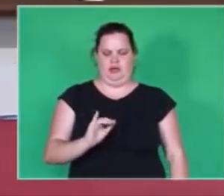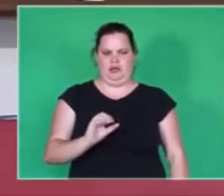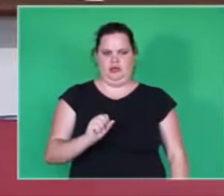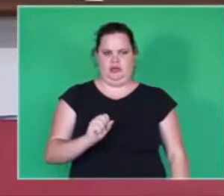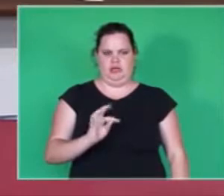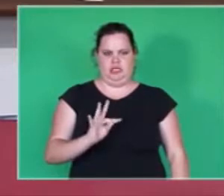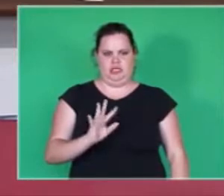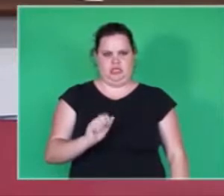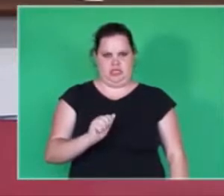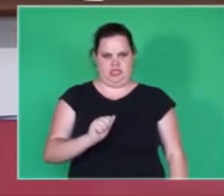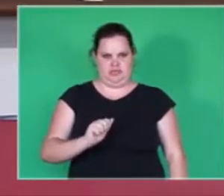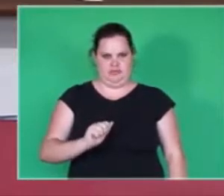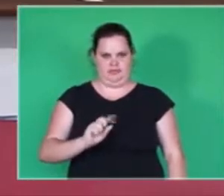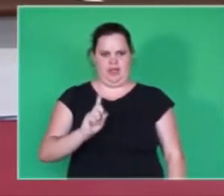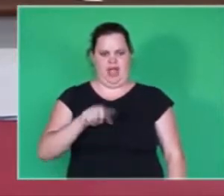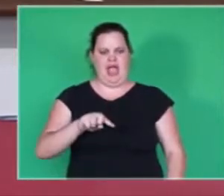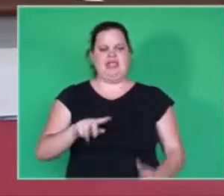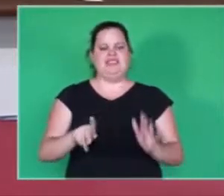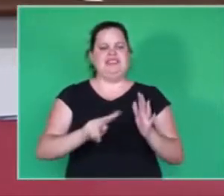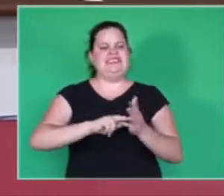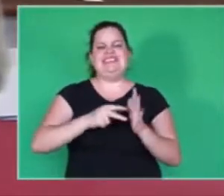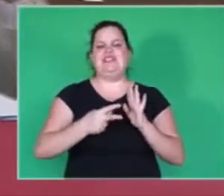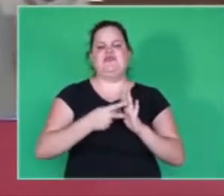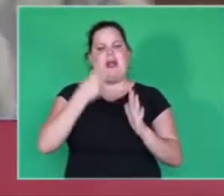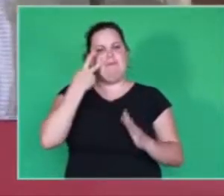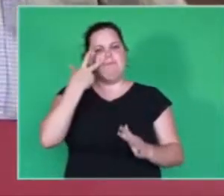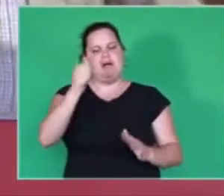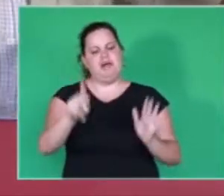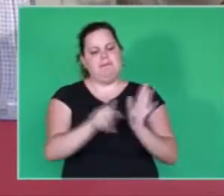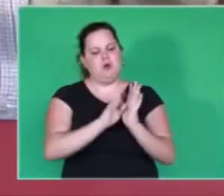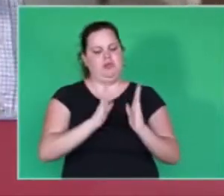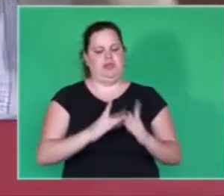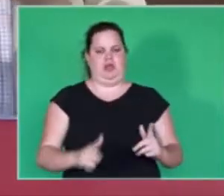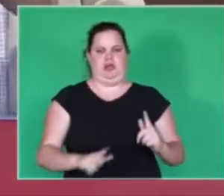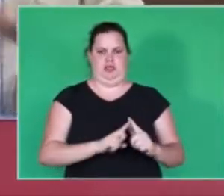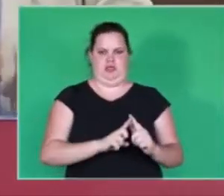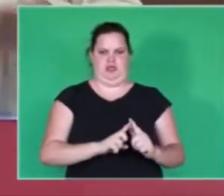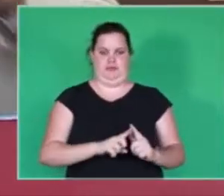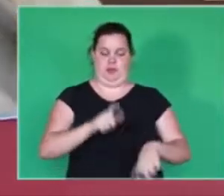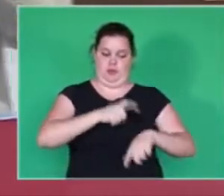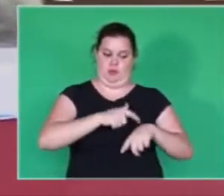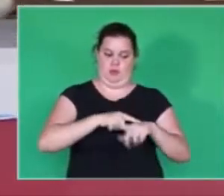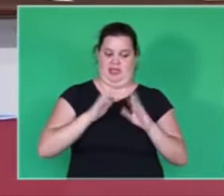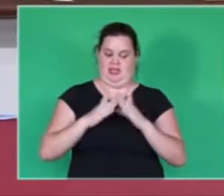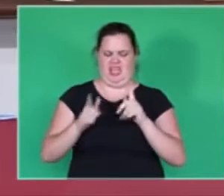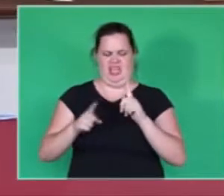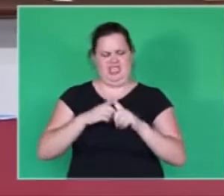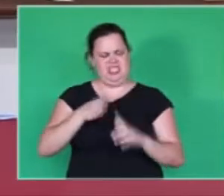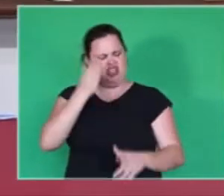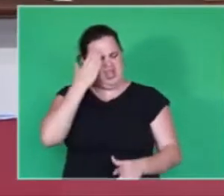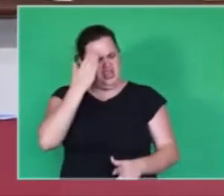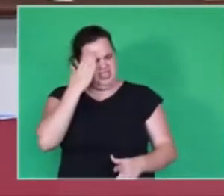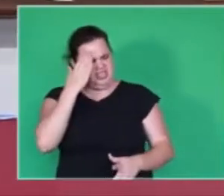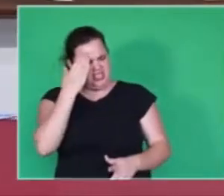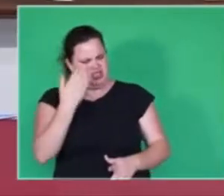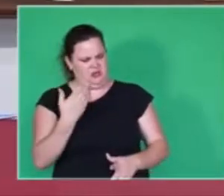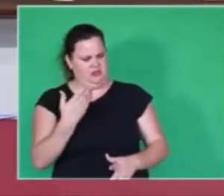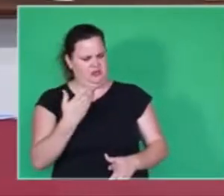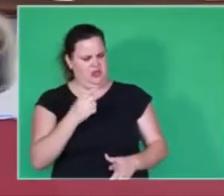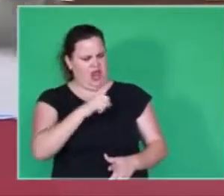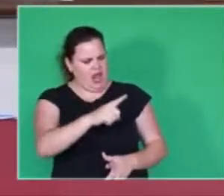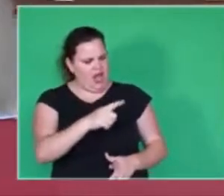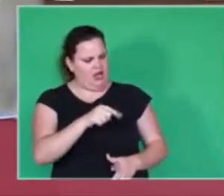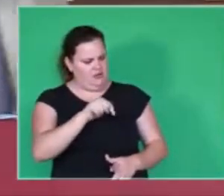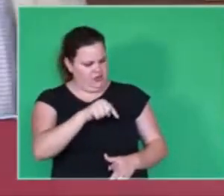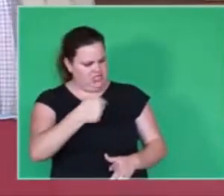Patrists. They were the fathers of the church. And with them, when they understood that, they didn't need the